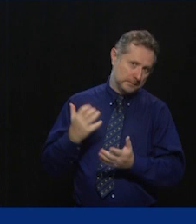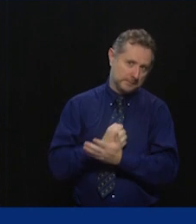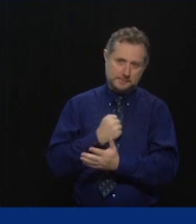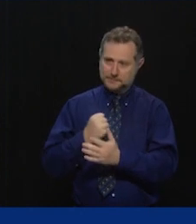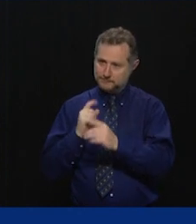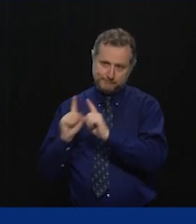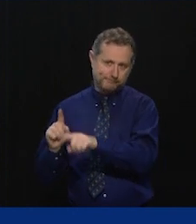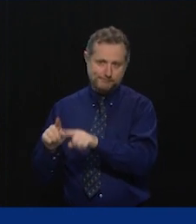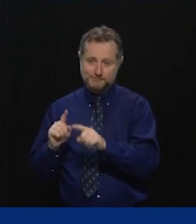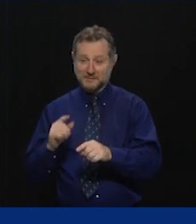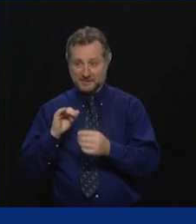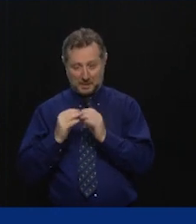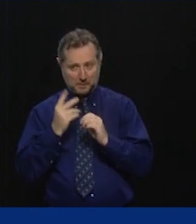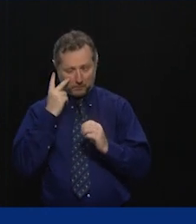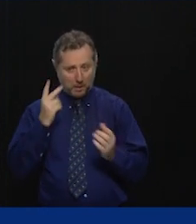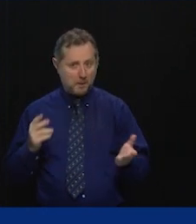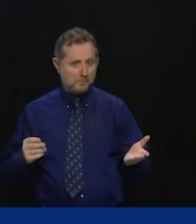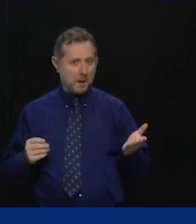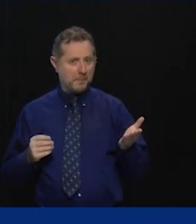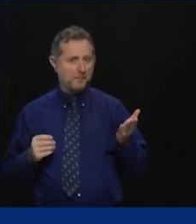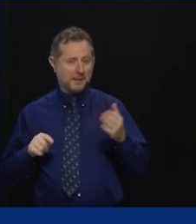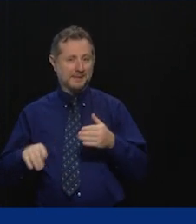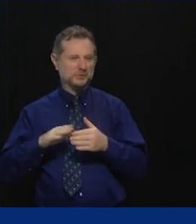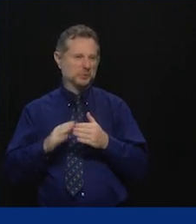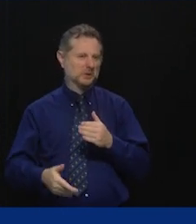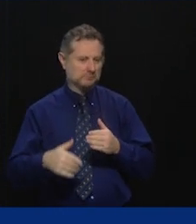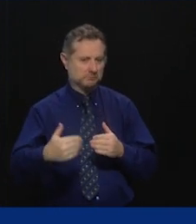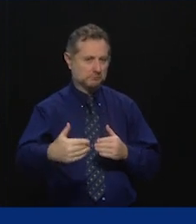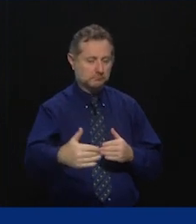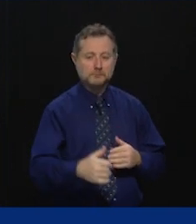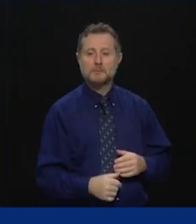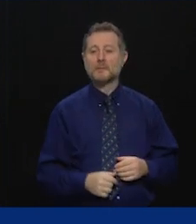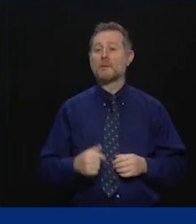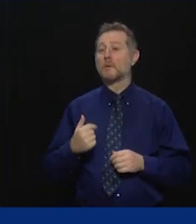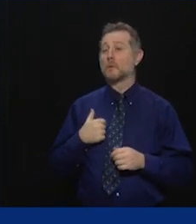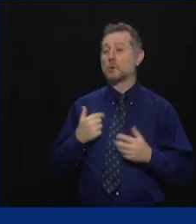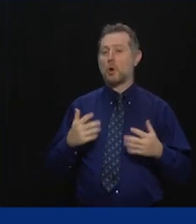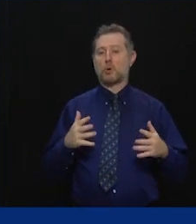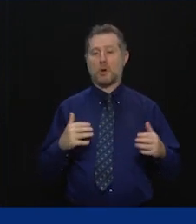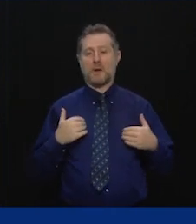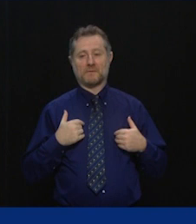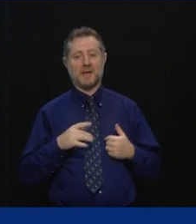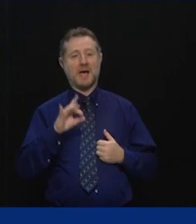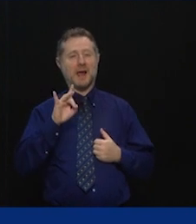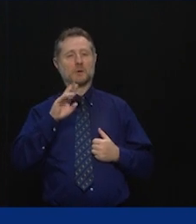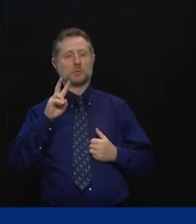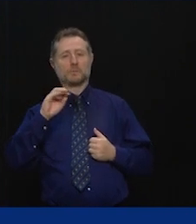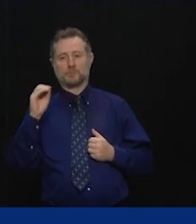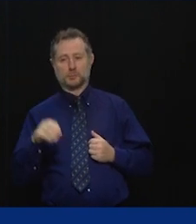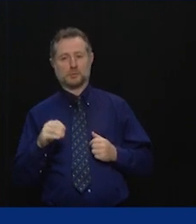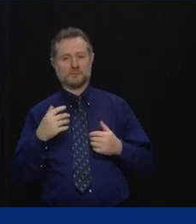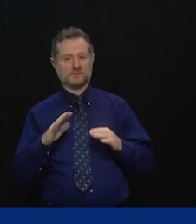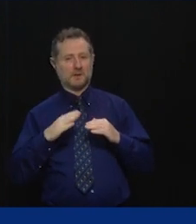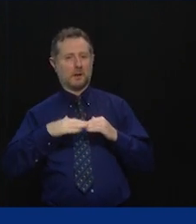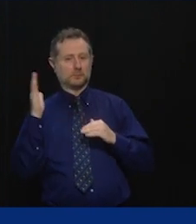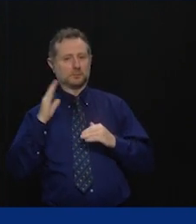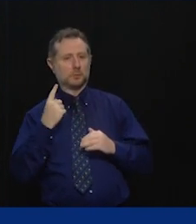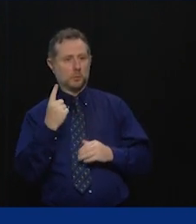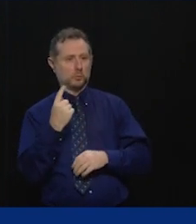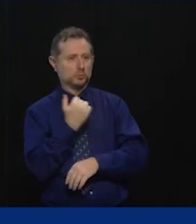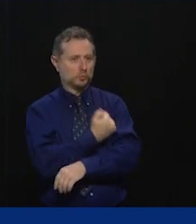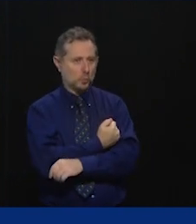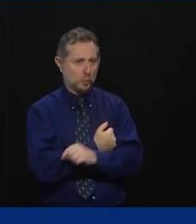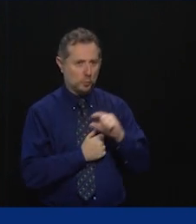number of people vaccinated over the next couple of days. 82, almost 83% with one dose, and also both